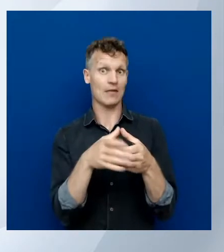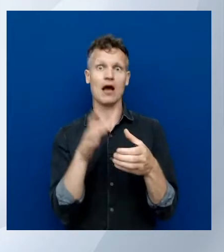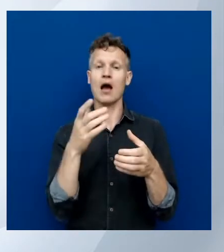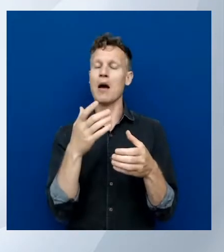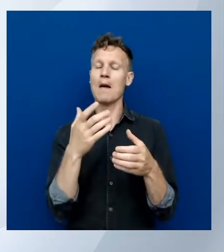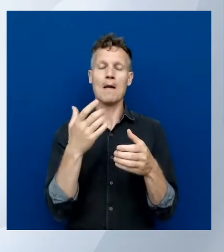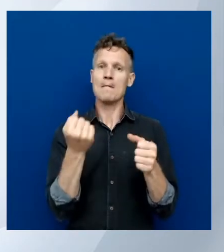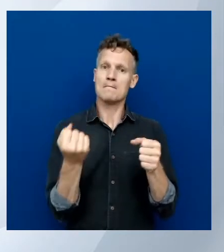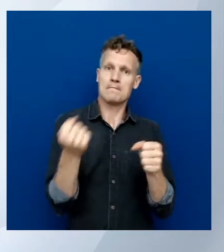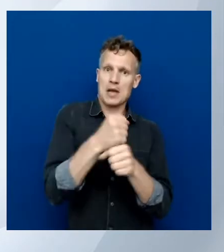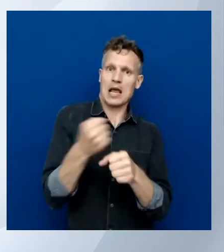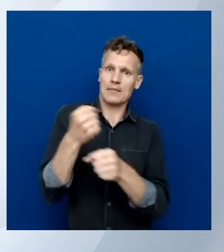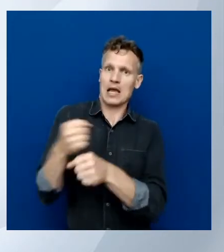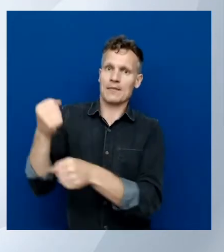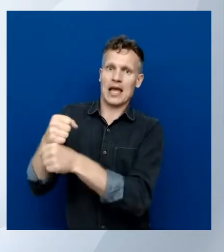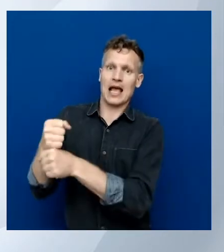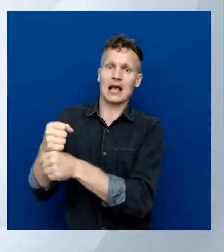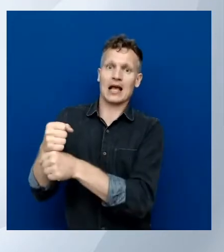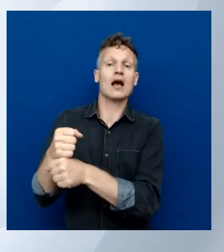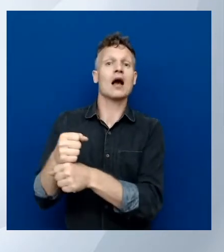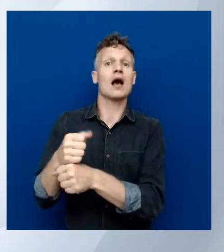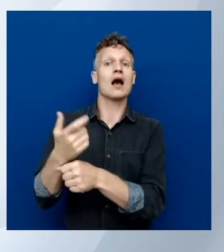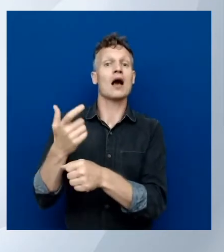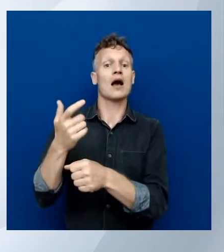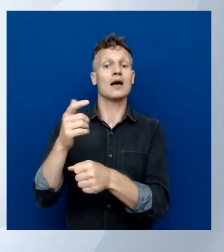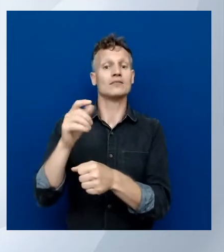those services is blowing up my cluster.